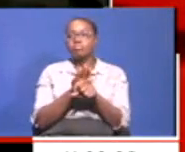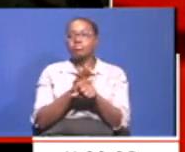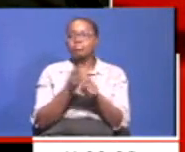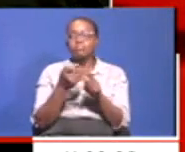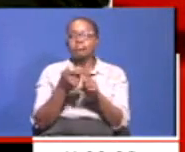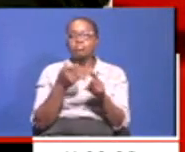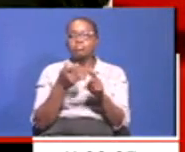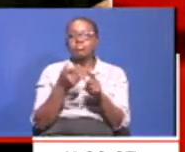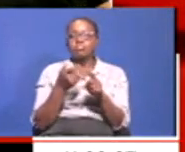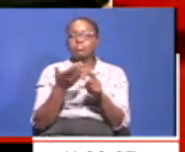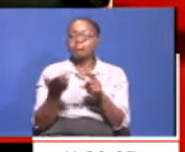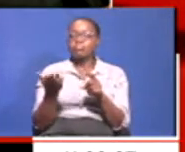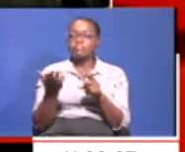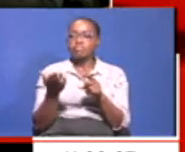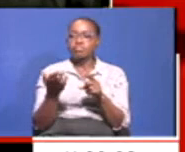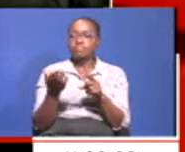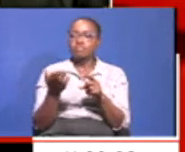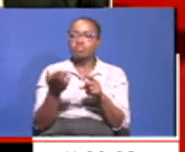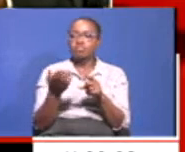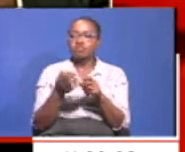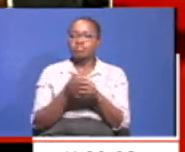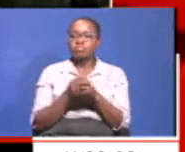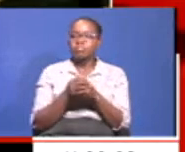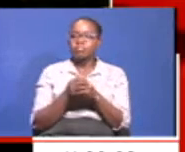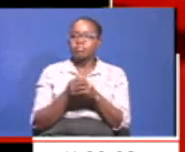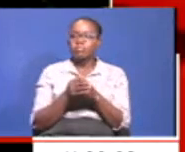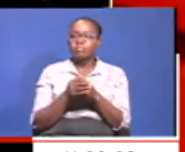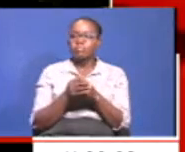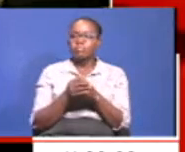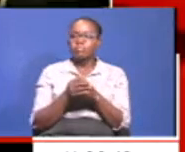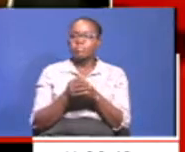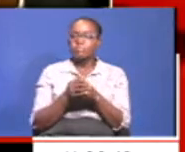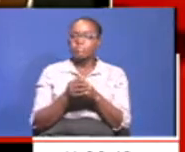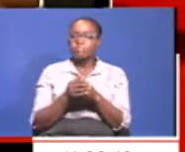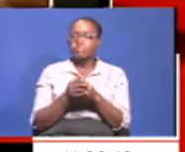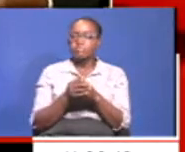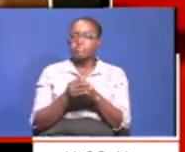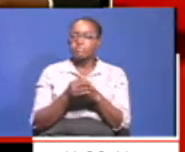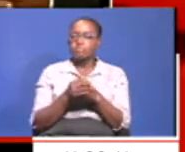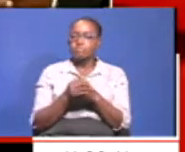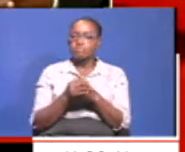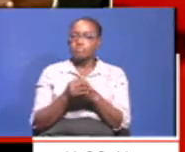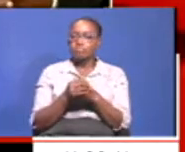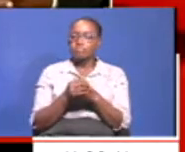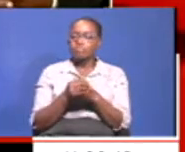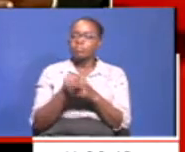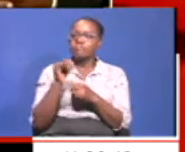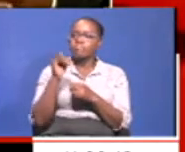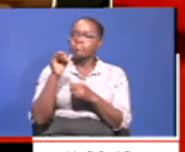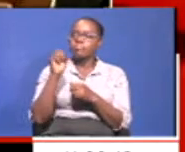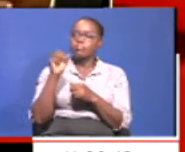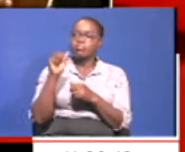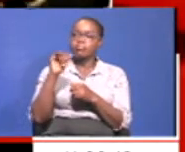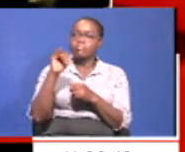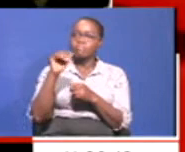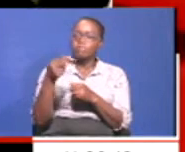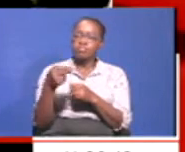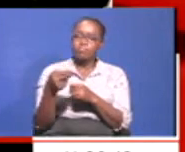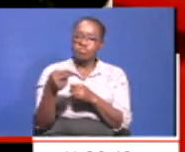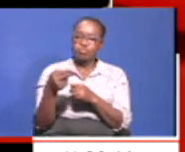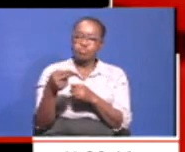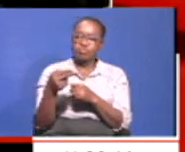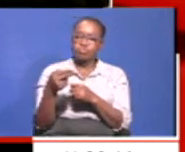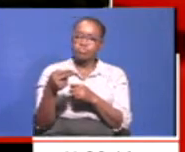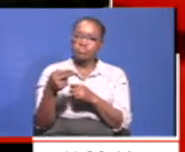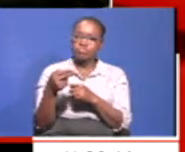this class. We know that, we've got Josiah Karaoke, Zamir Verji is making his debut season in rallying after